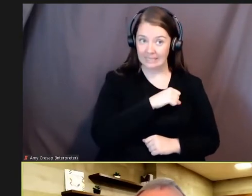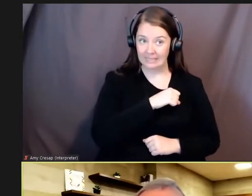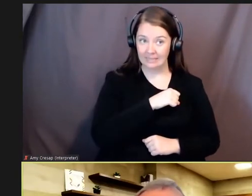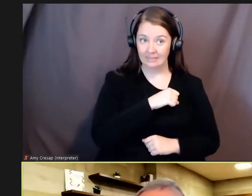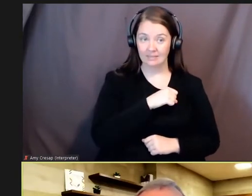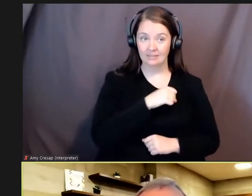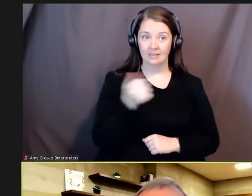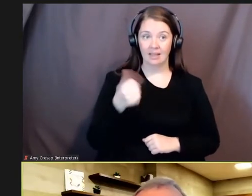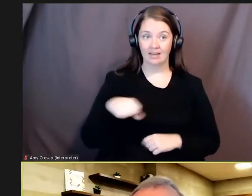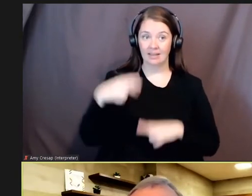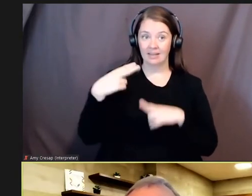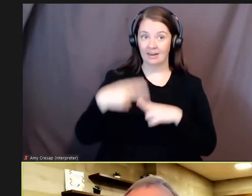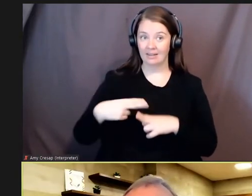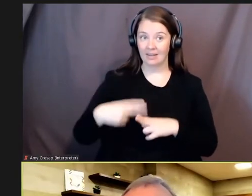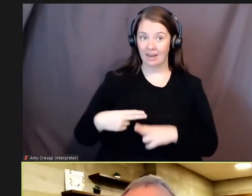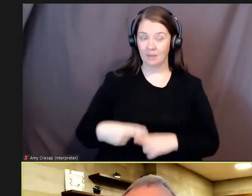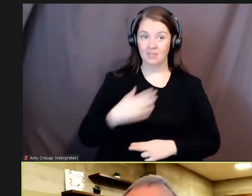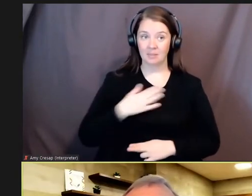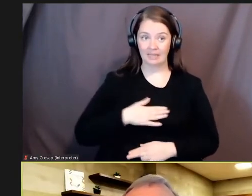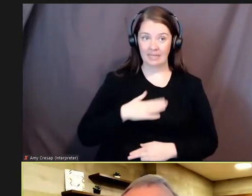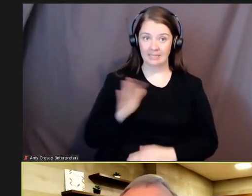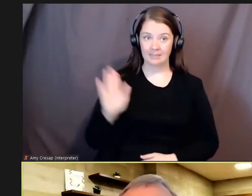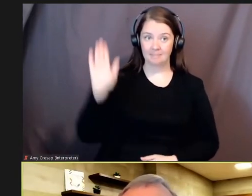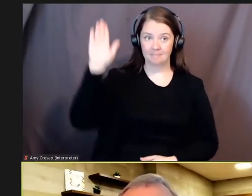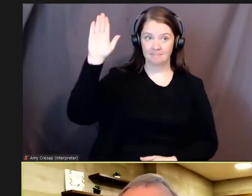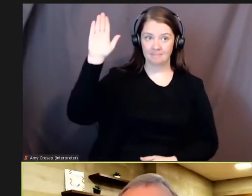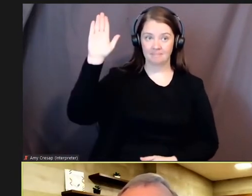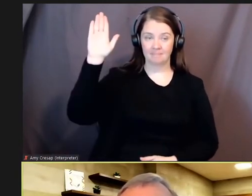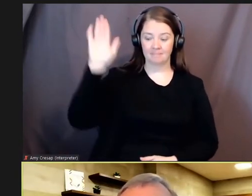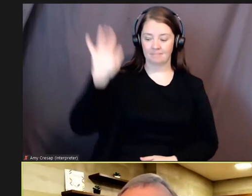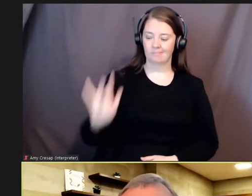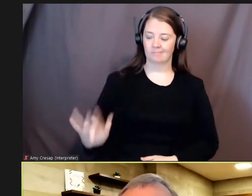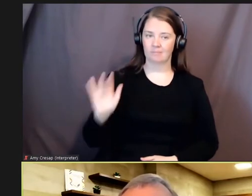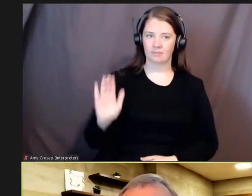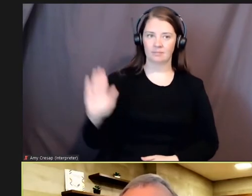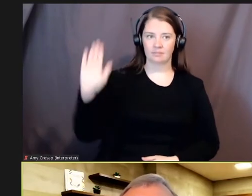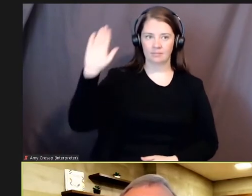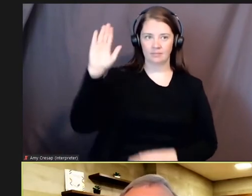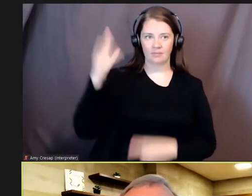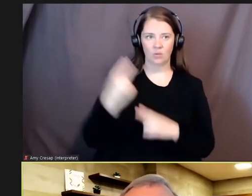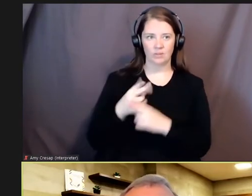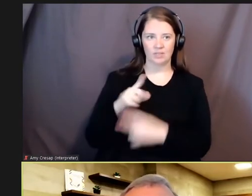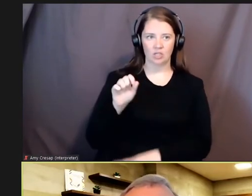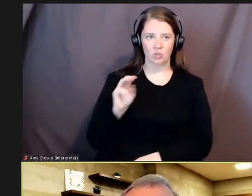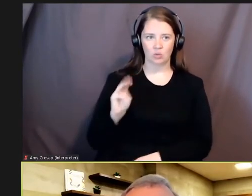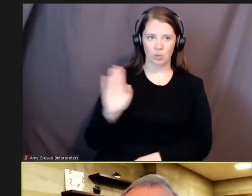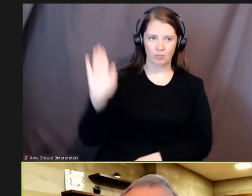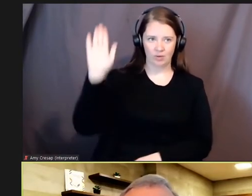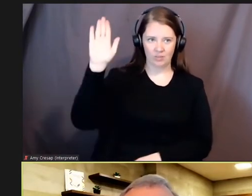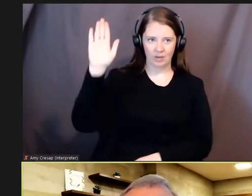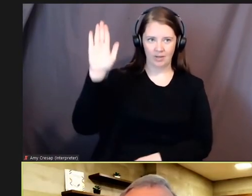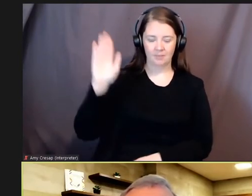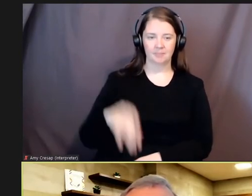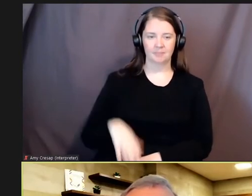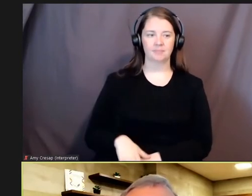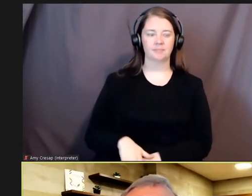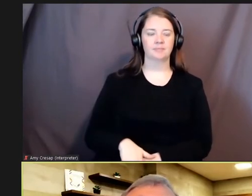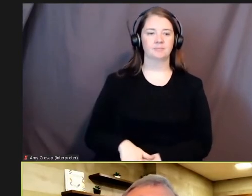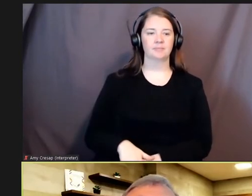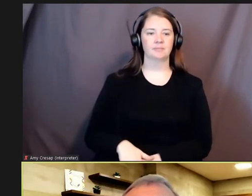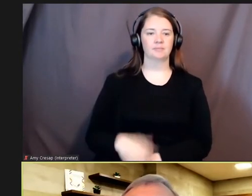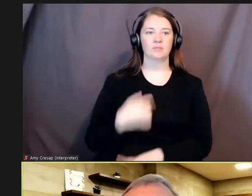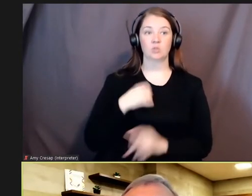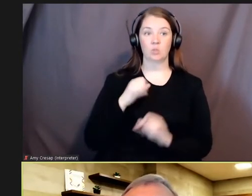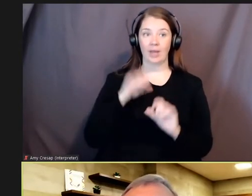anyone, please raise your hand through the Zoom feature so I can identify who